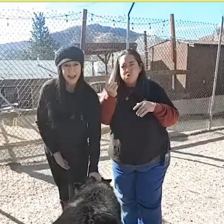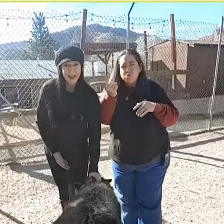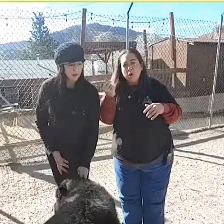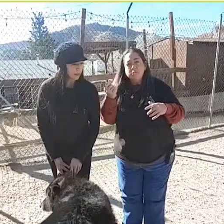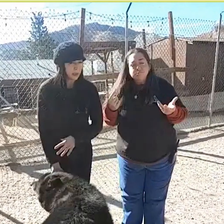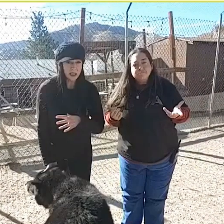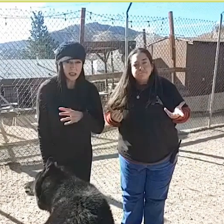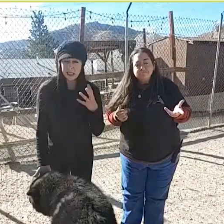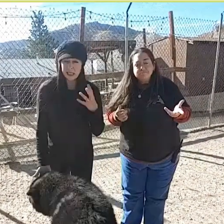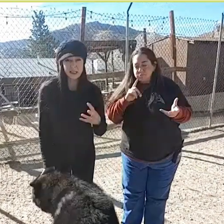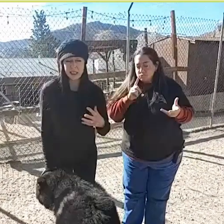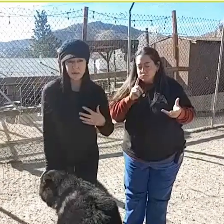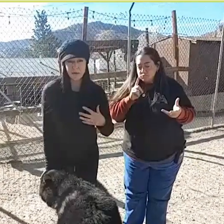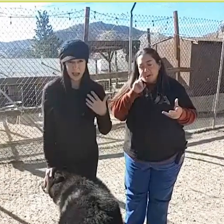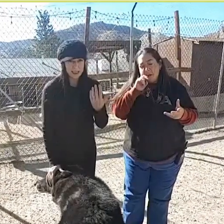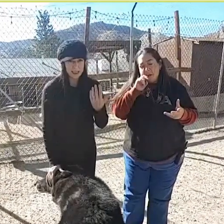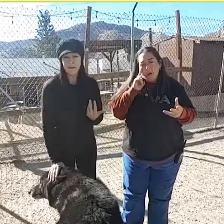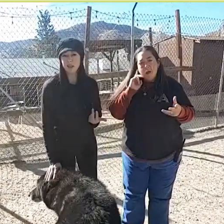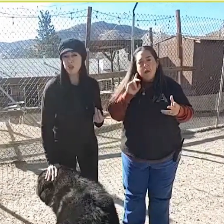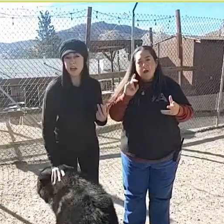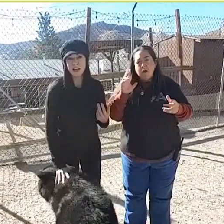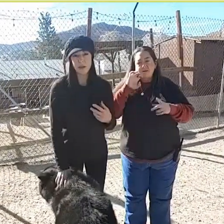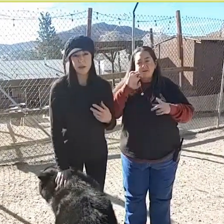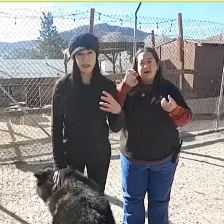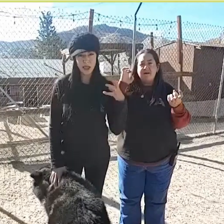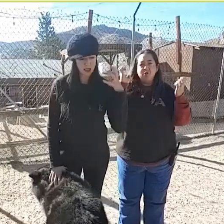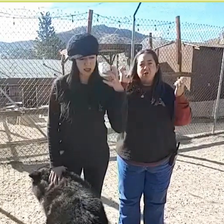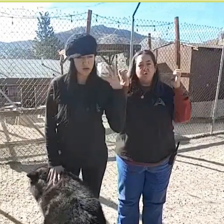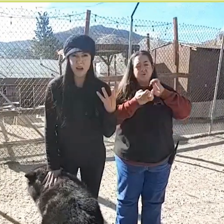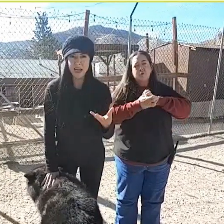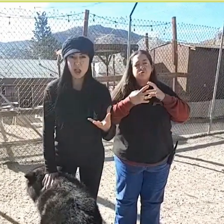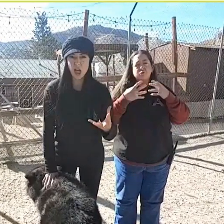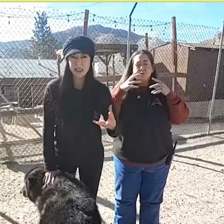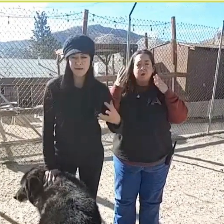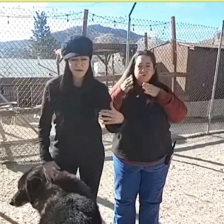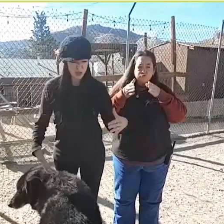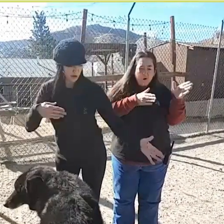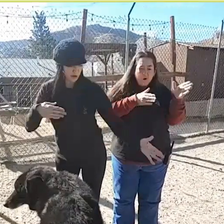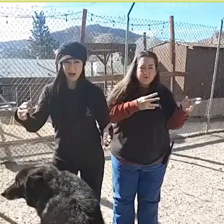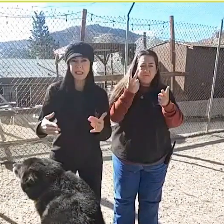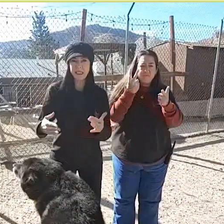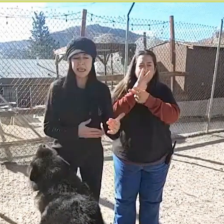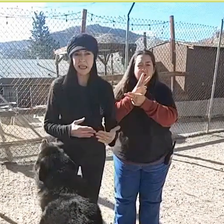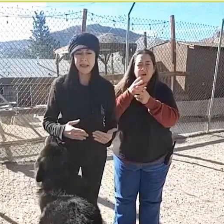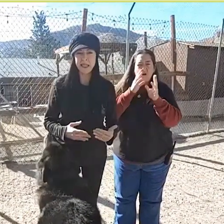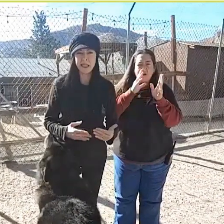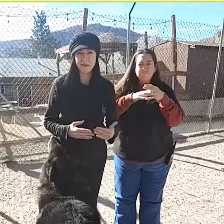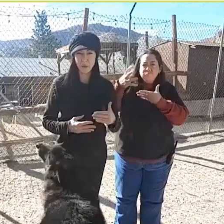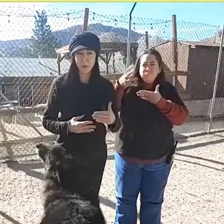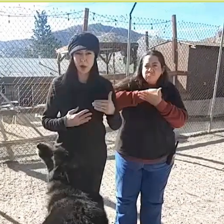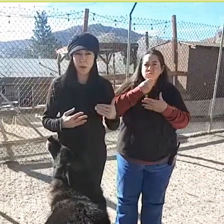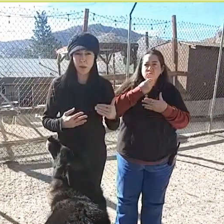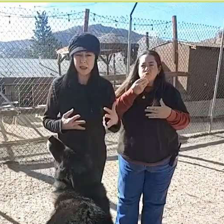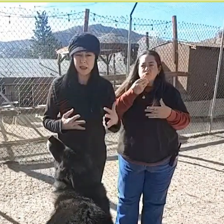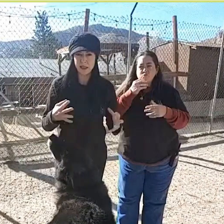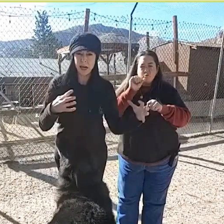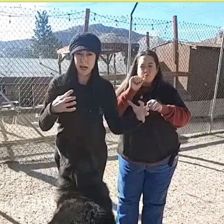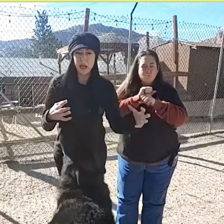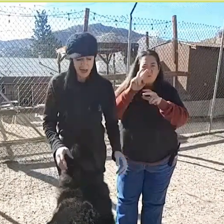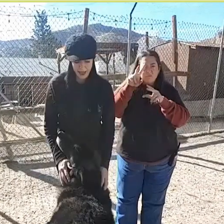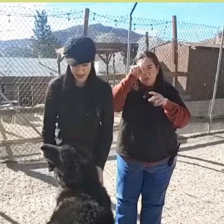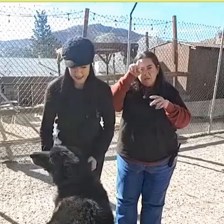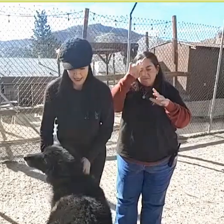domestic dog's. And really, it's evolutionary so that they can strategize and figure out hunting, and they need to